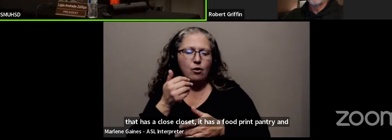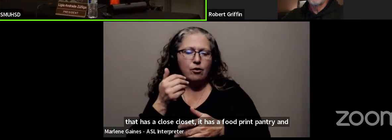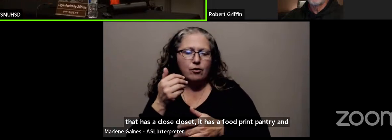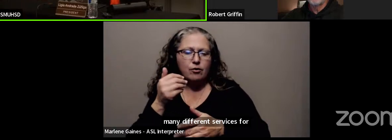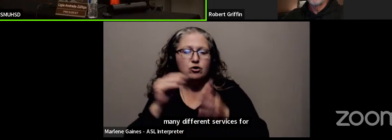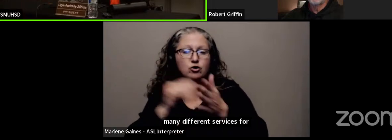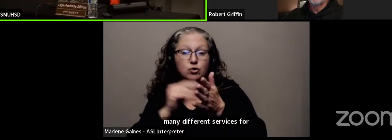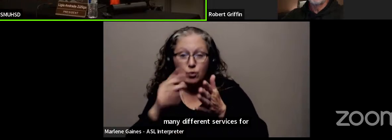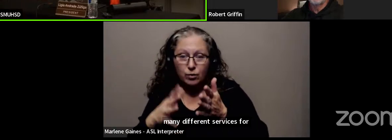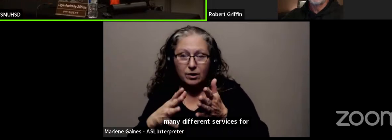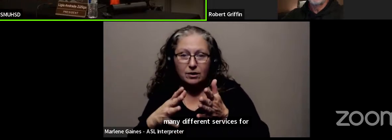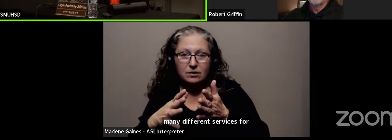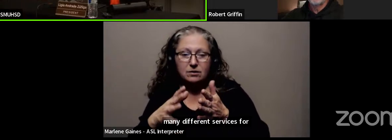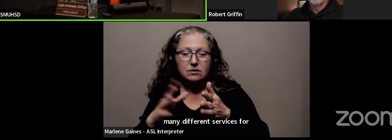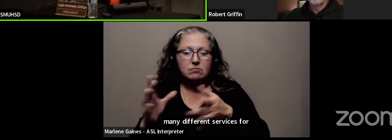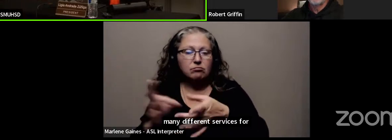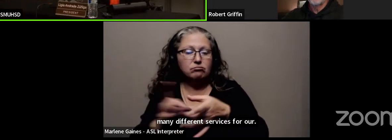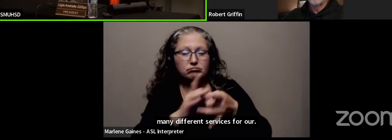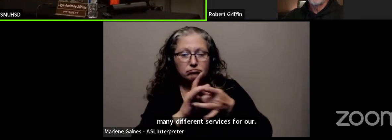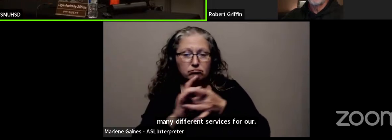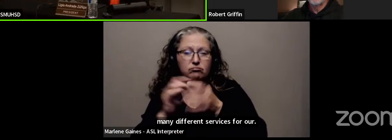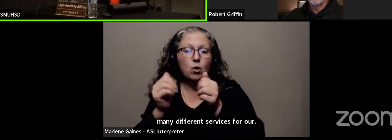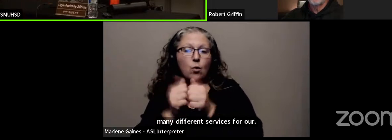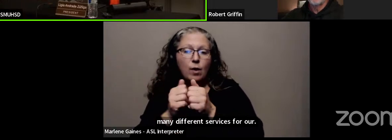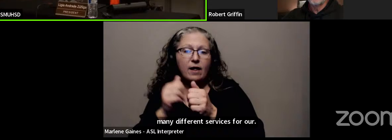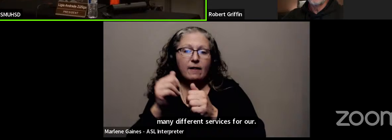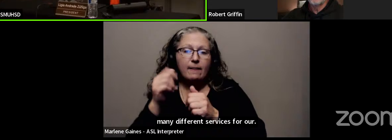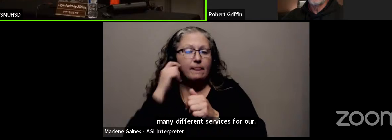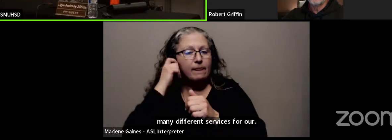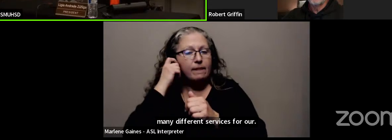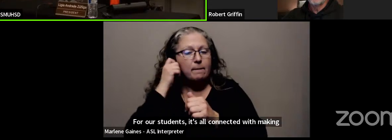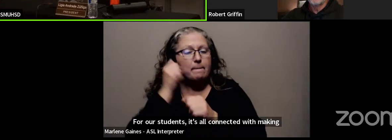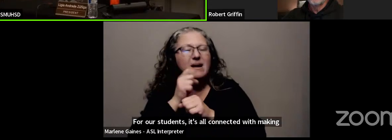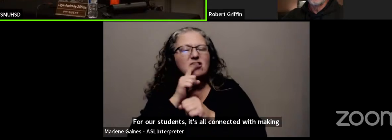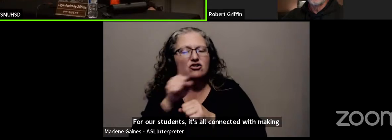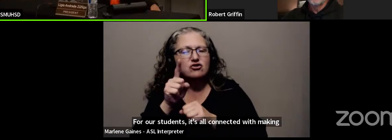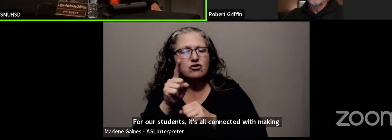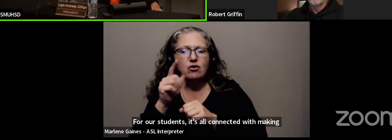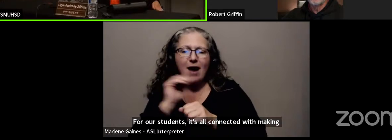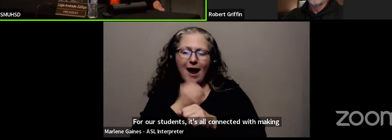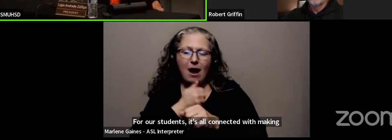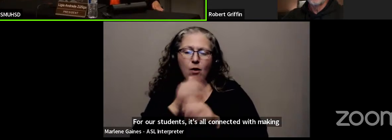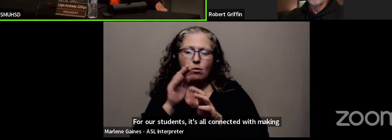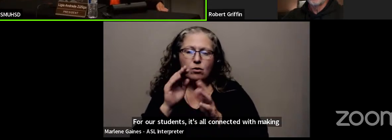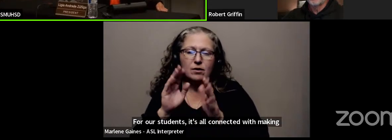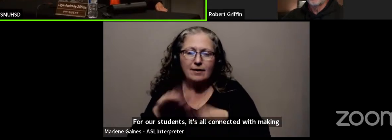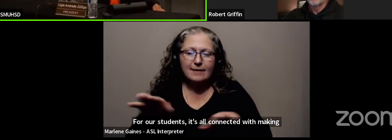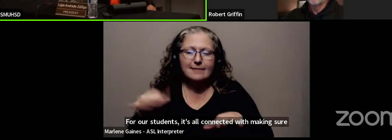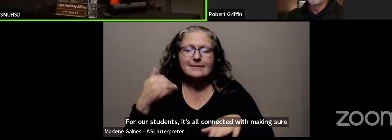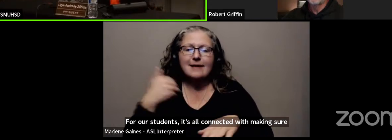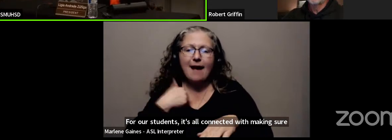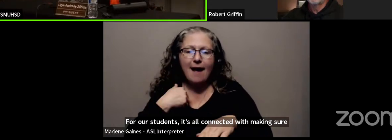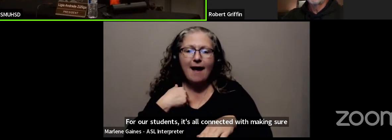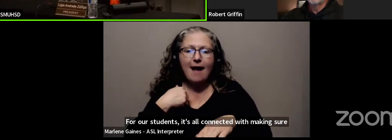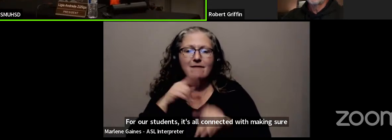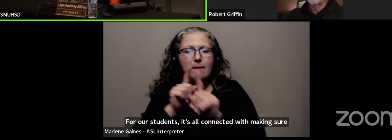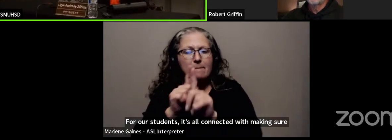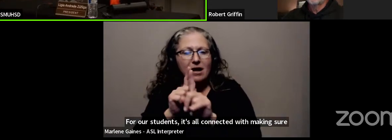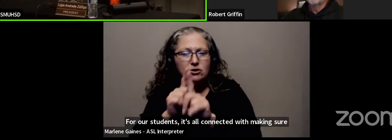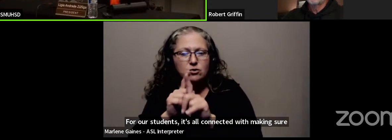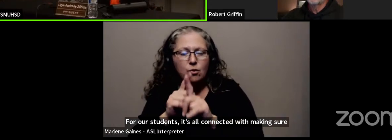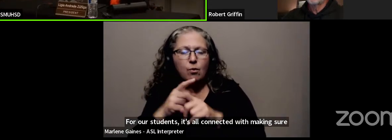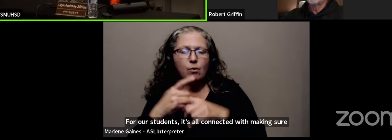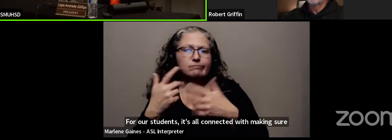our students. It's all connected with making sure that our kids have like a mentor,